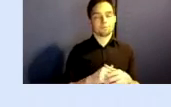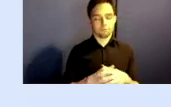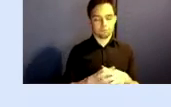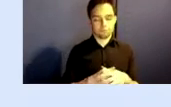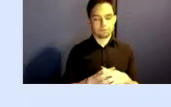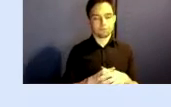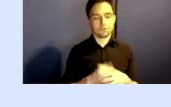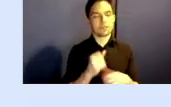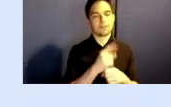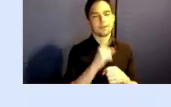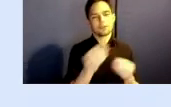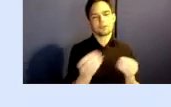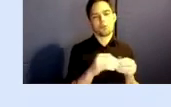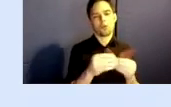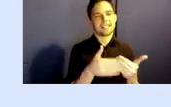easily, you know,